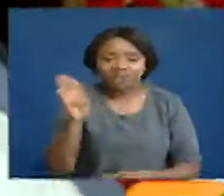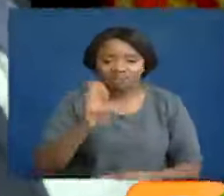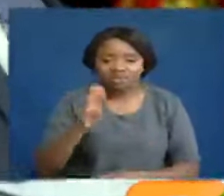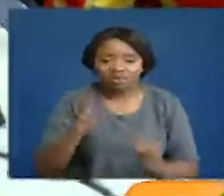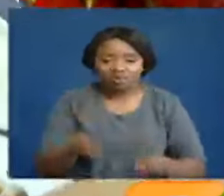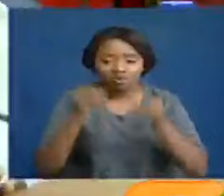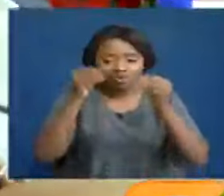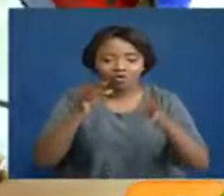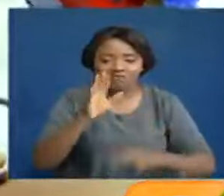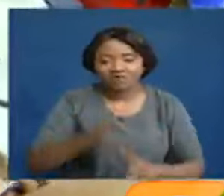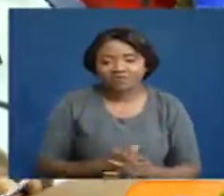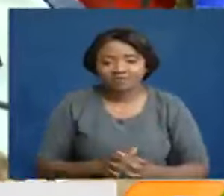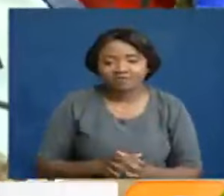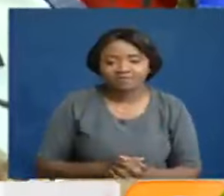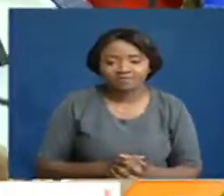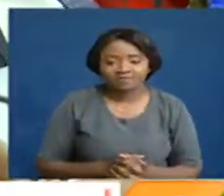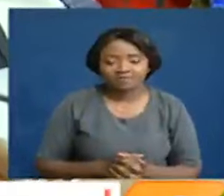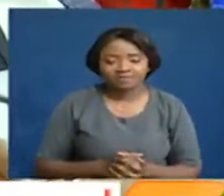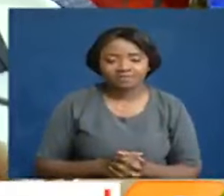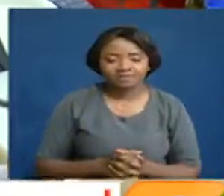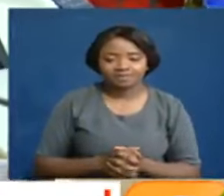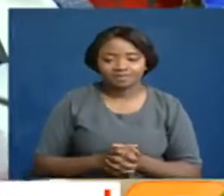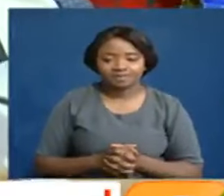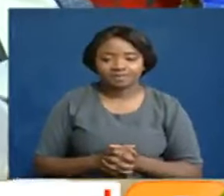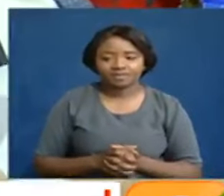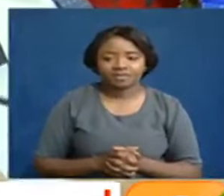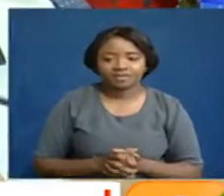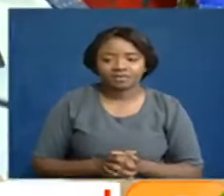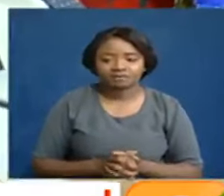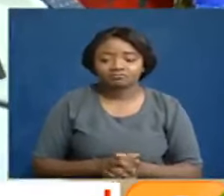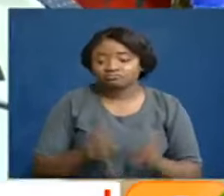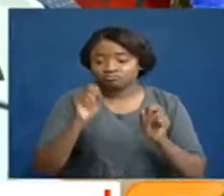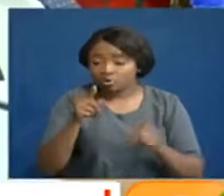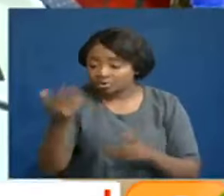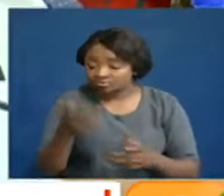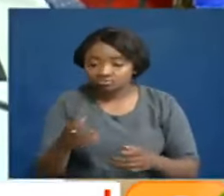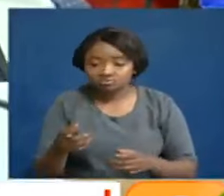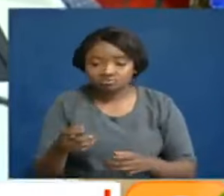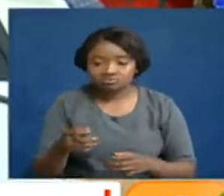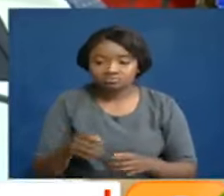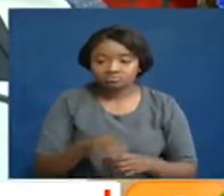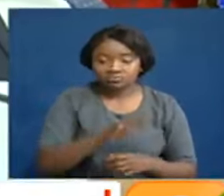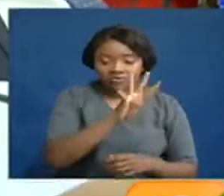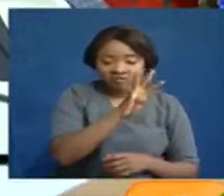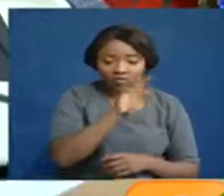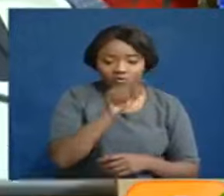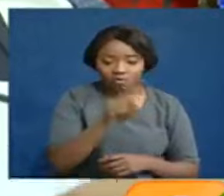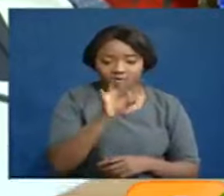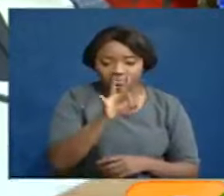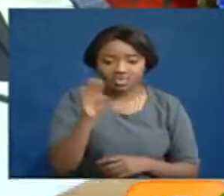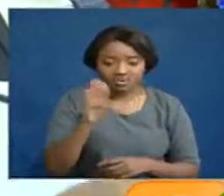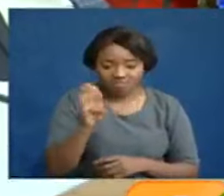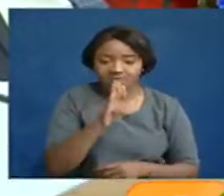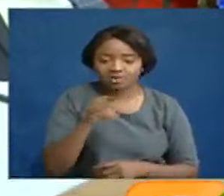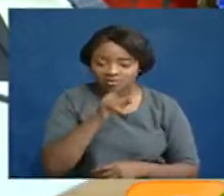to equity must come with clean hands. Chair, the 4.3 billion forms the backbone of this